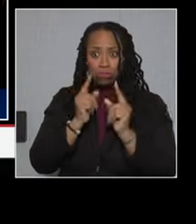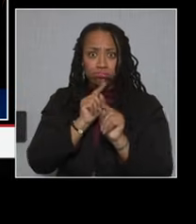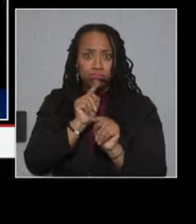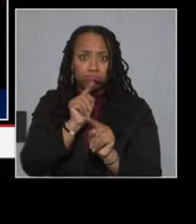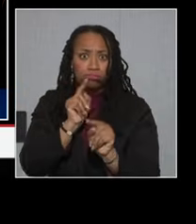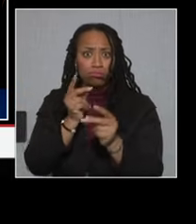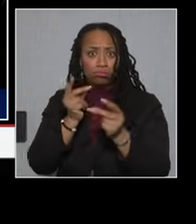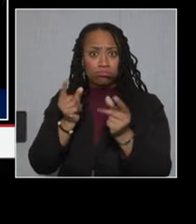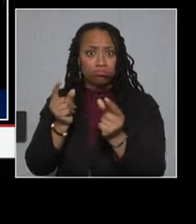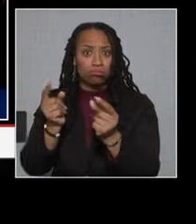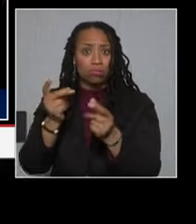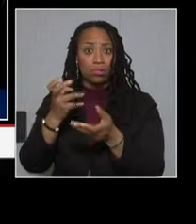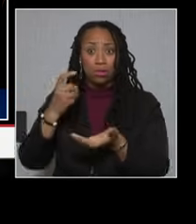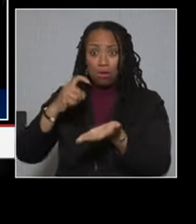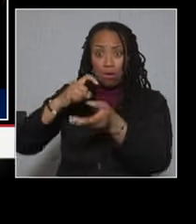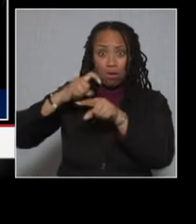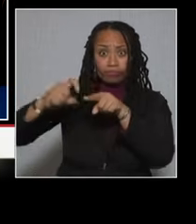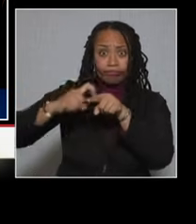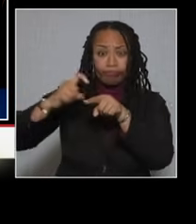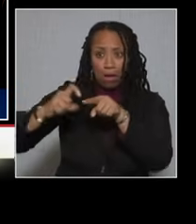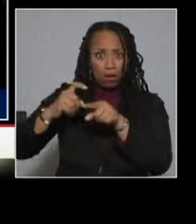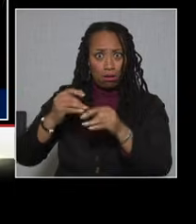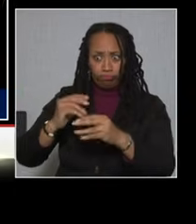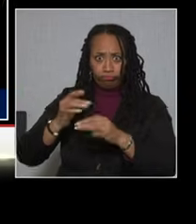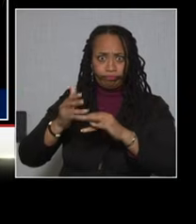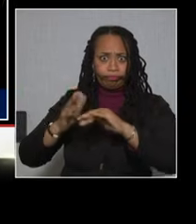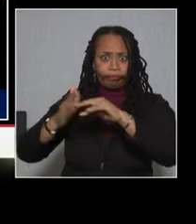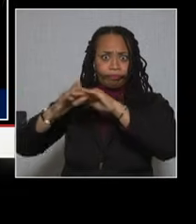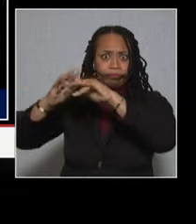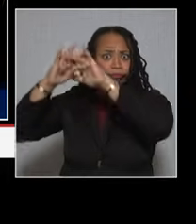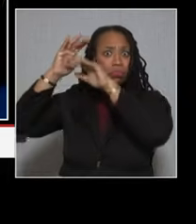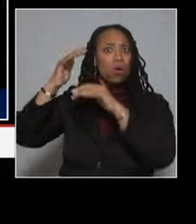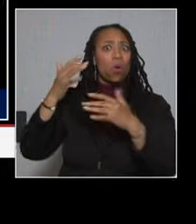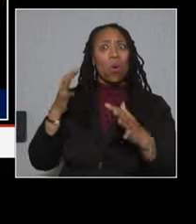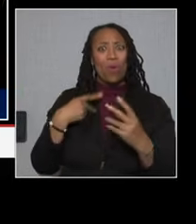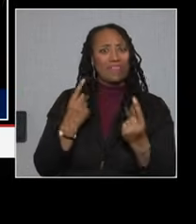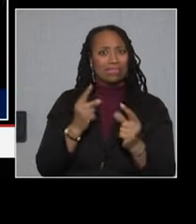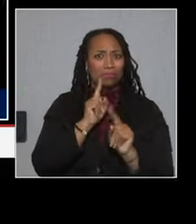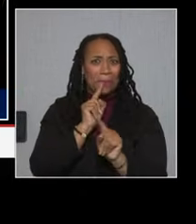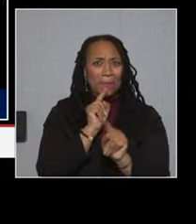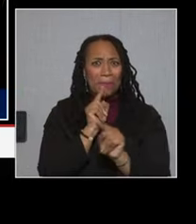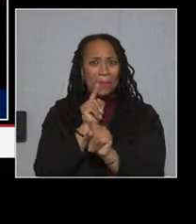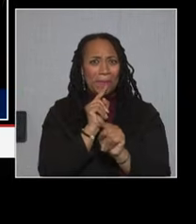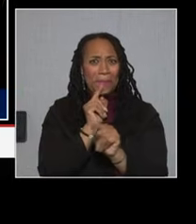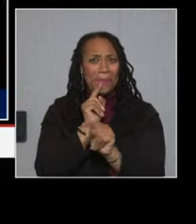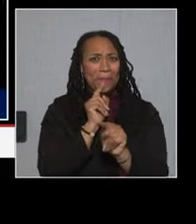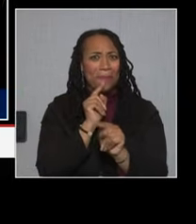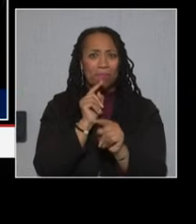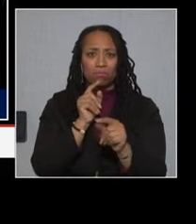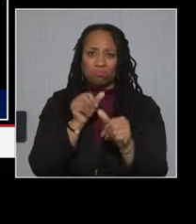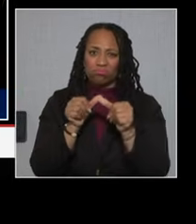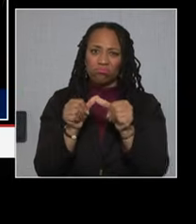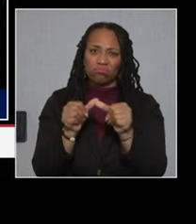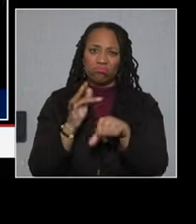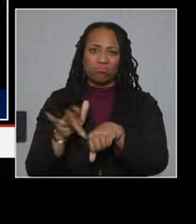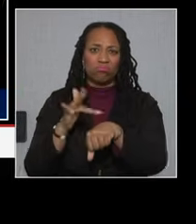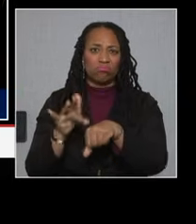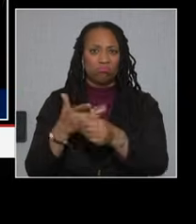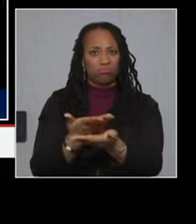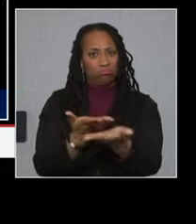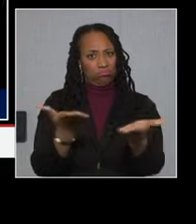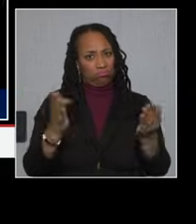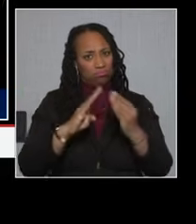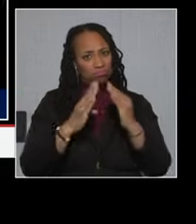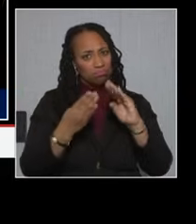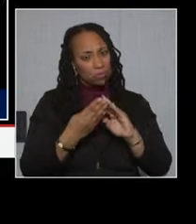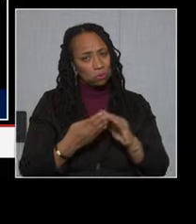the best technology there really is in the country in public safety communications, to give redundancy. And that's what that center